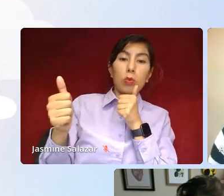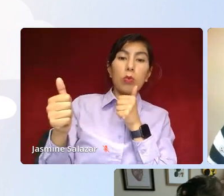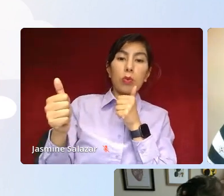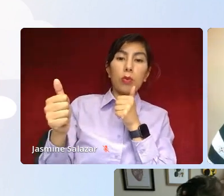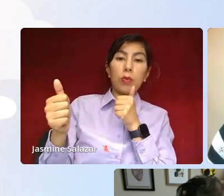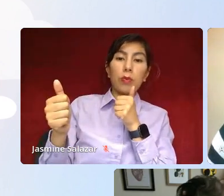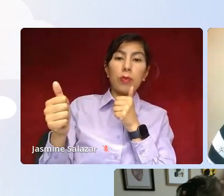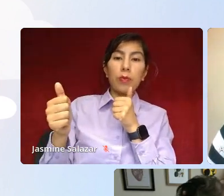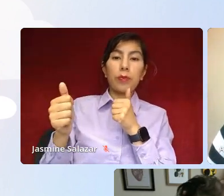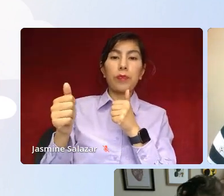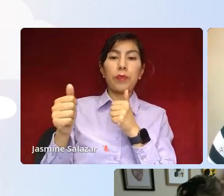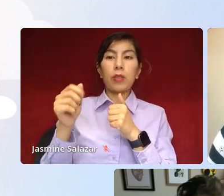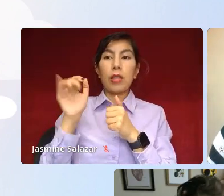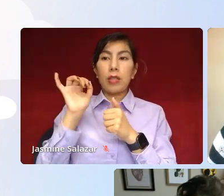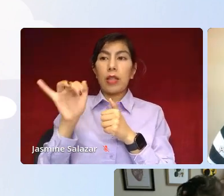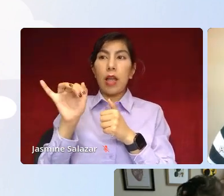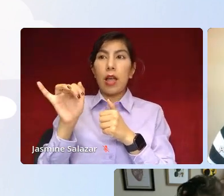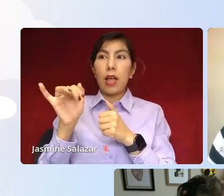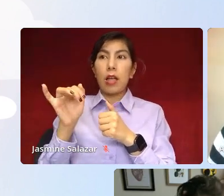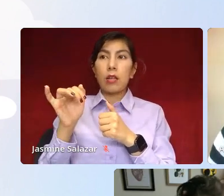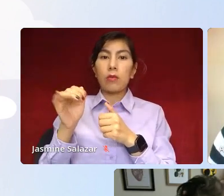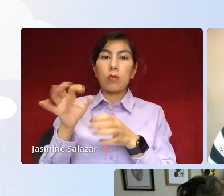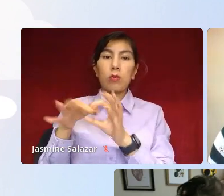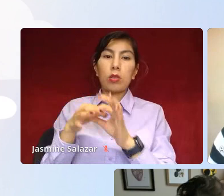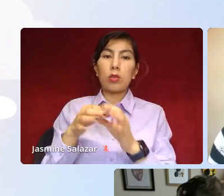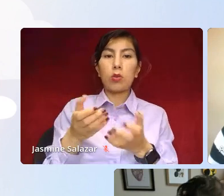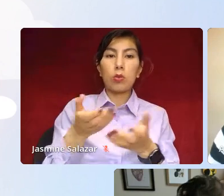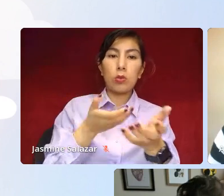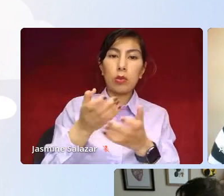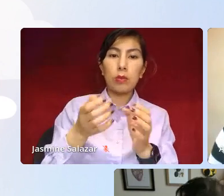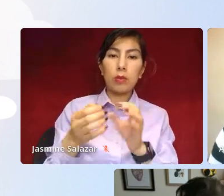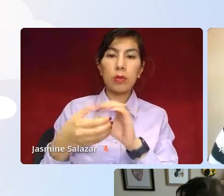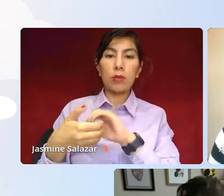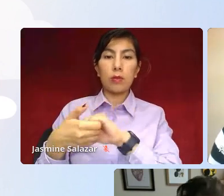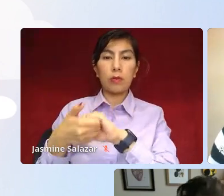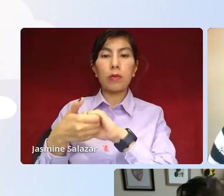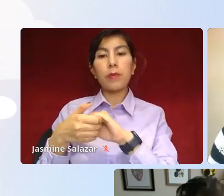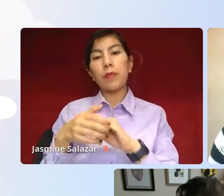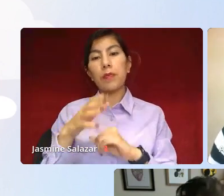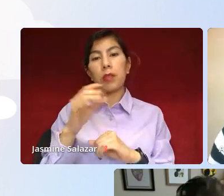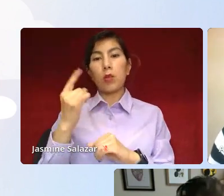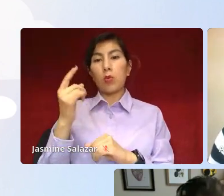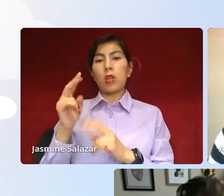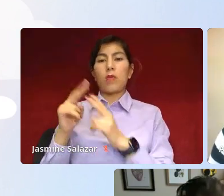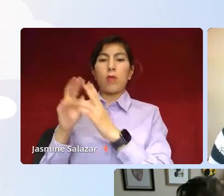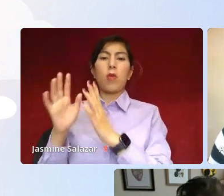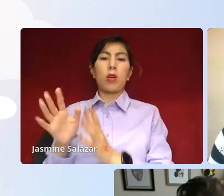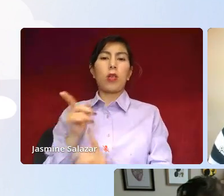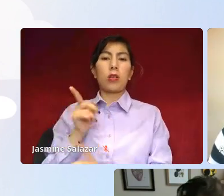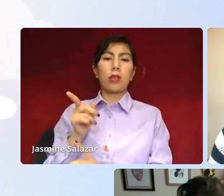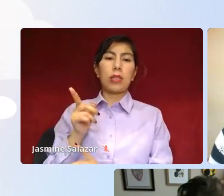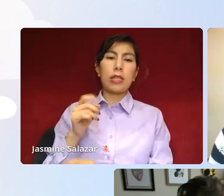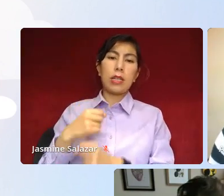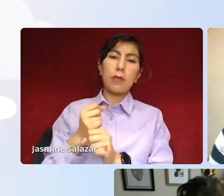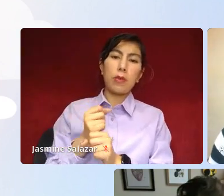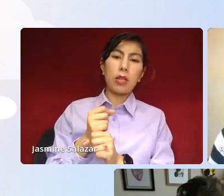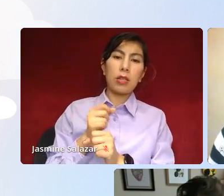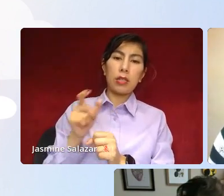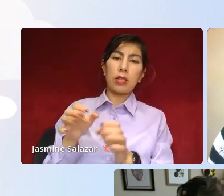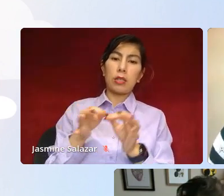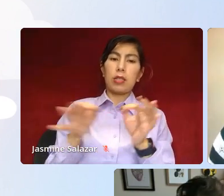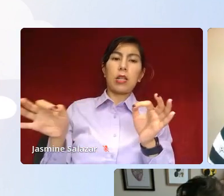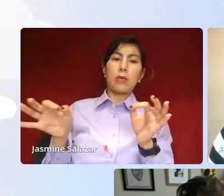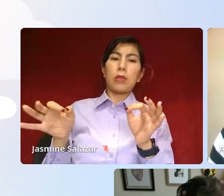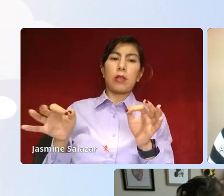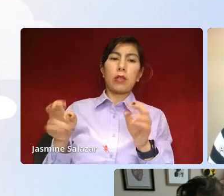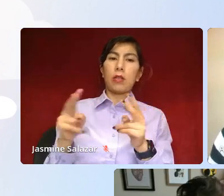about engagement and connection. And one of our partners, he made this statement that was just